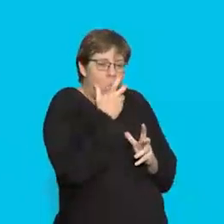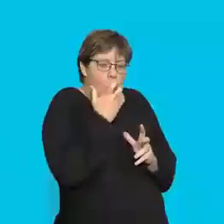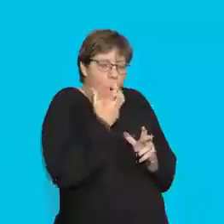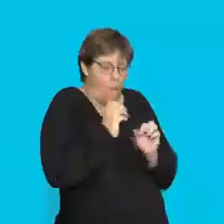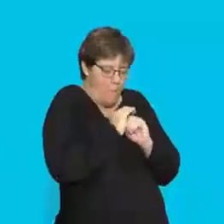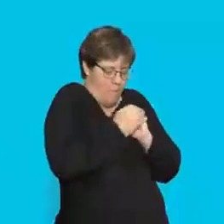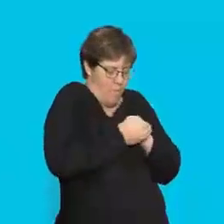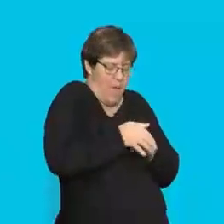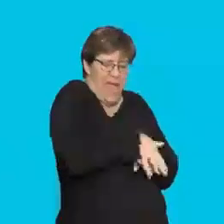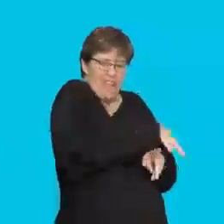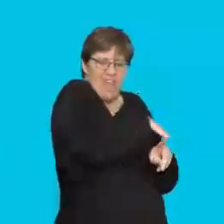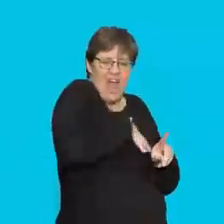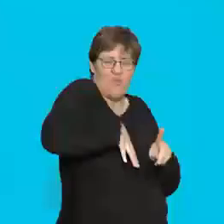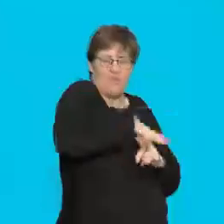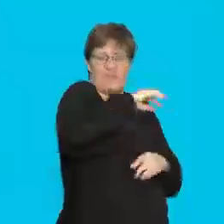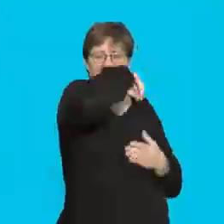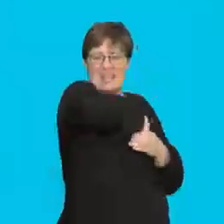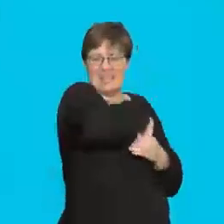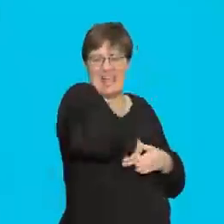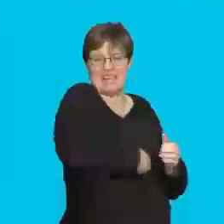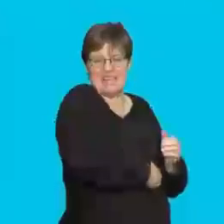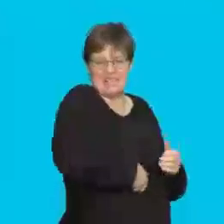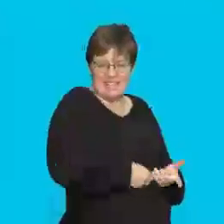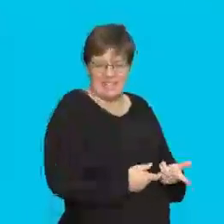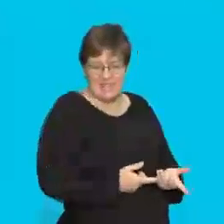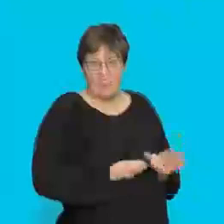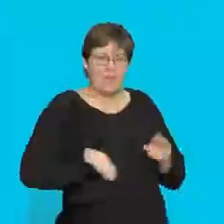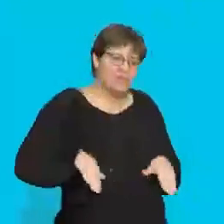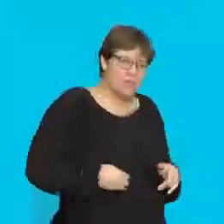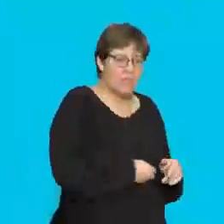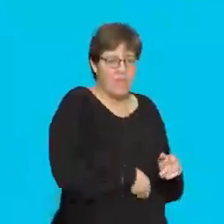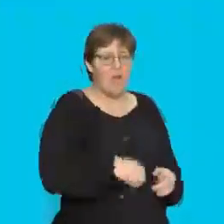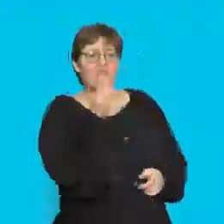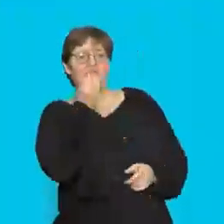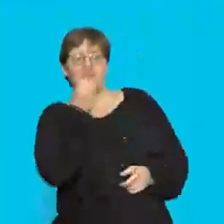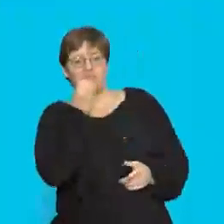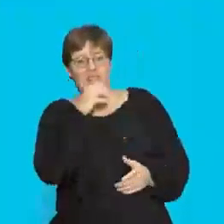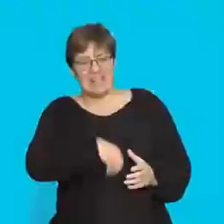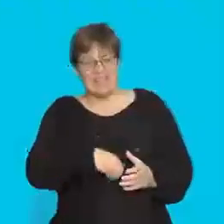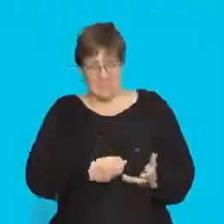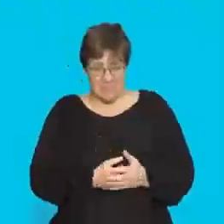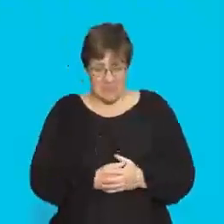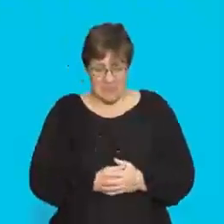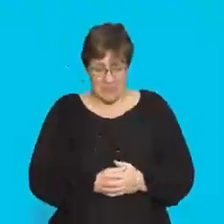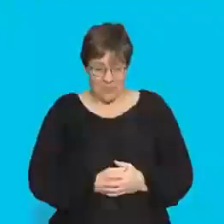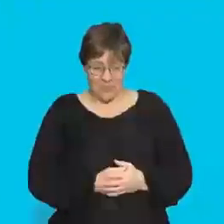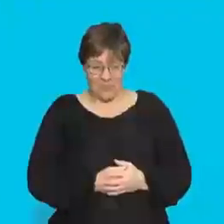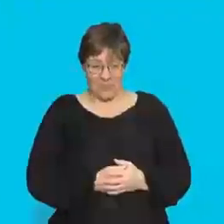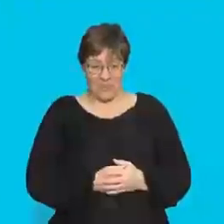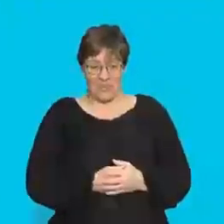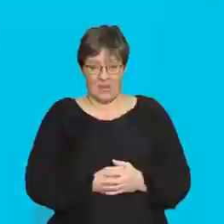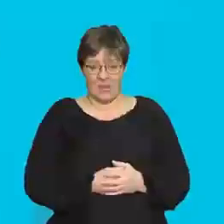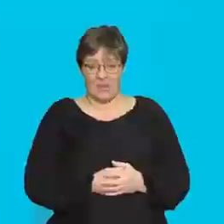warm, protected environment, and they are simply swimming around in food inside your